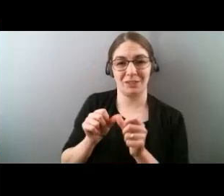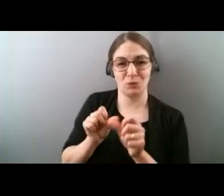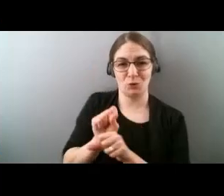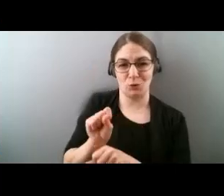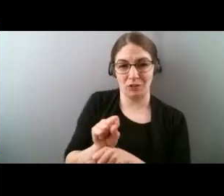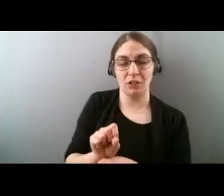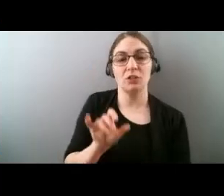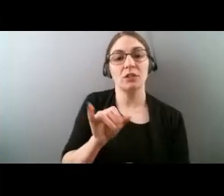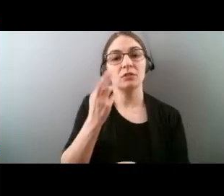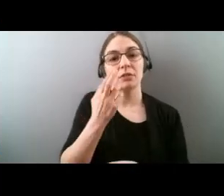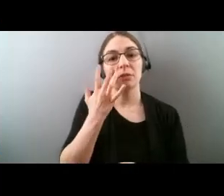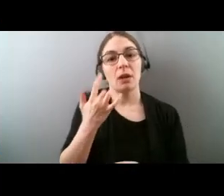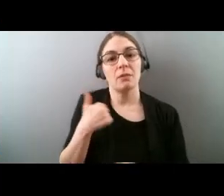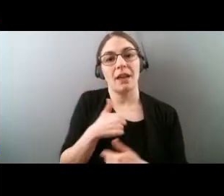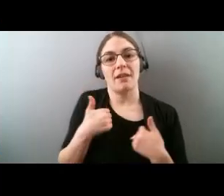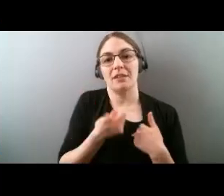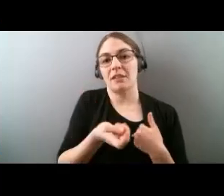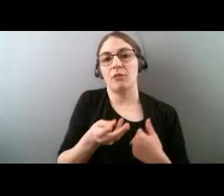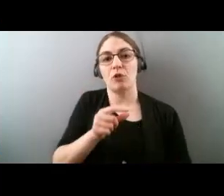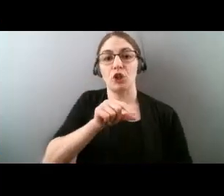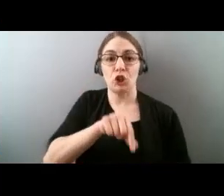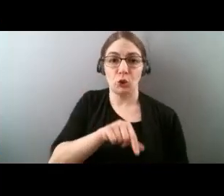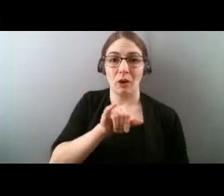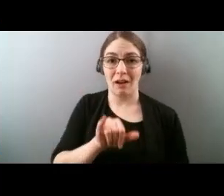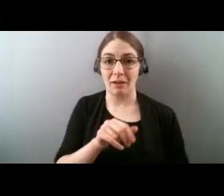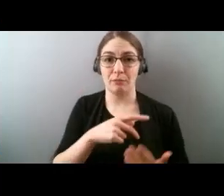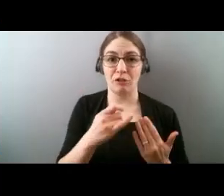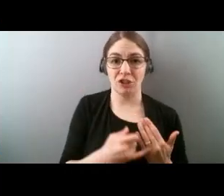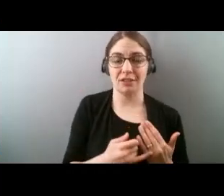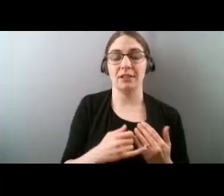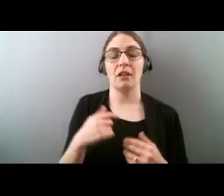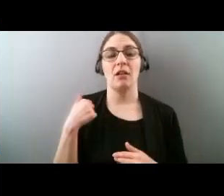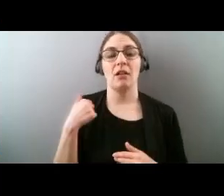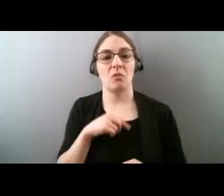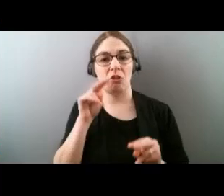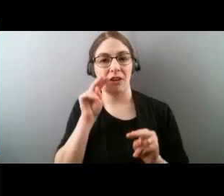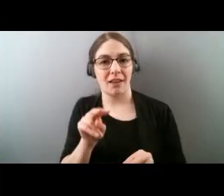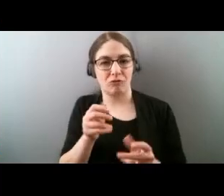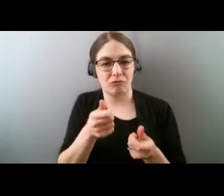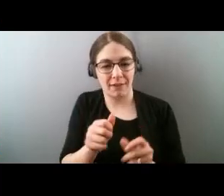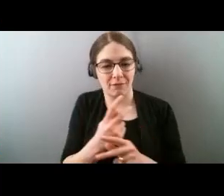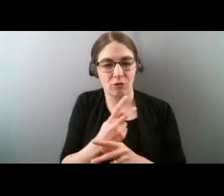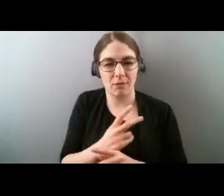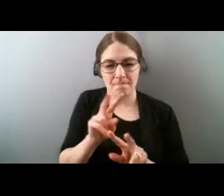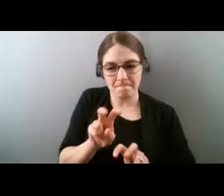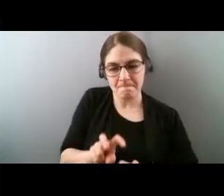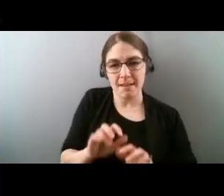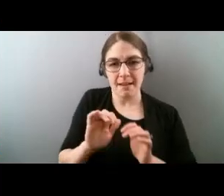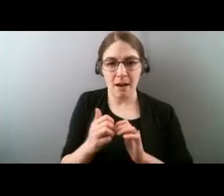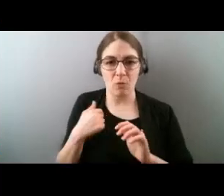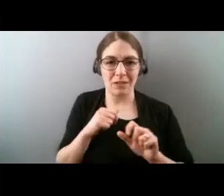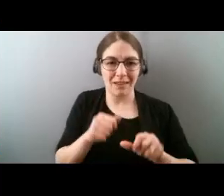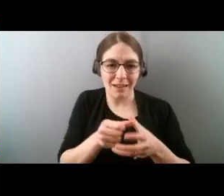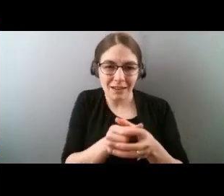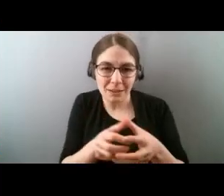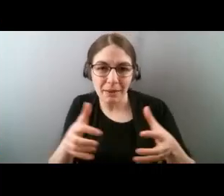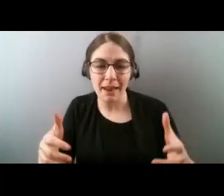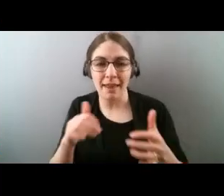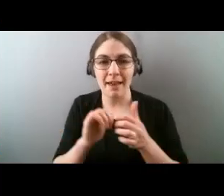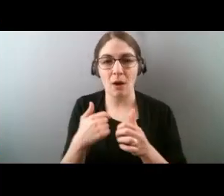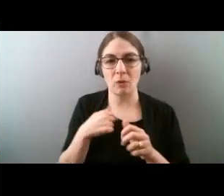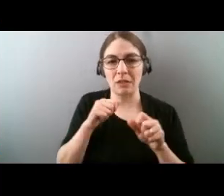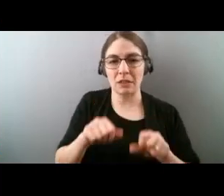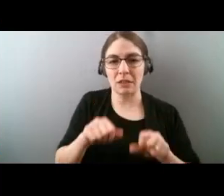QI projects, this is why we're looking at, how can we expand? How can we do more? How can we